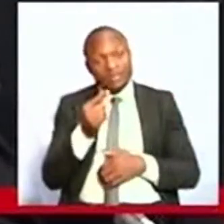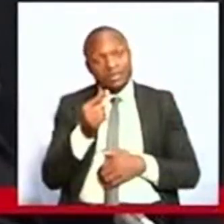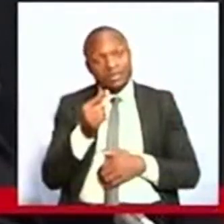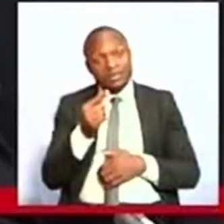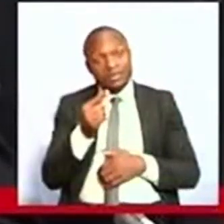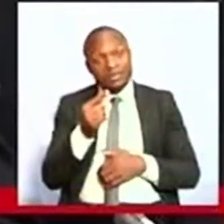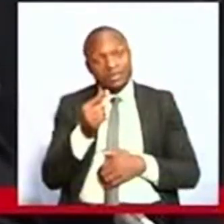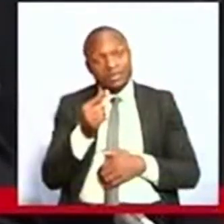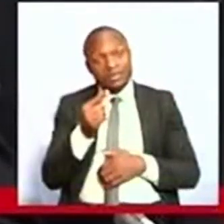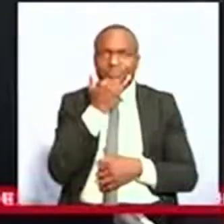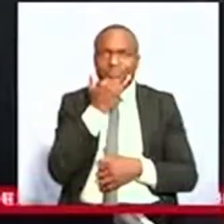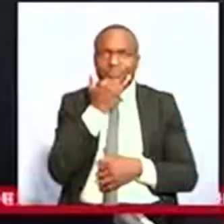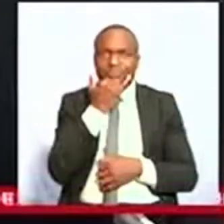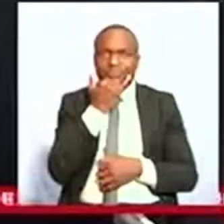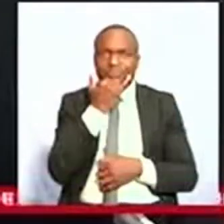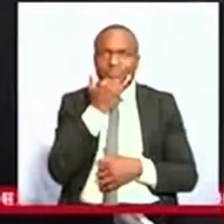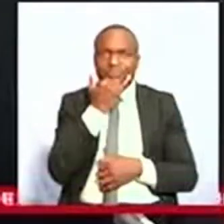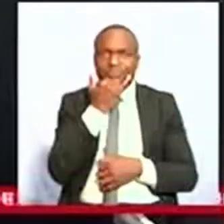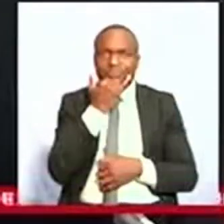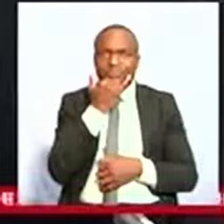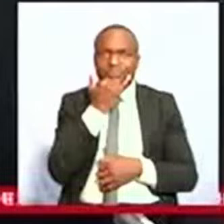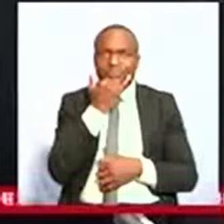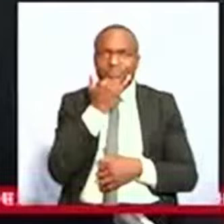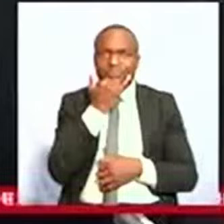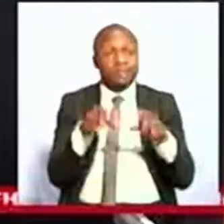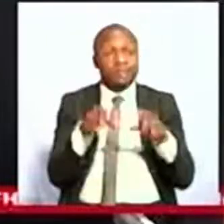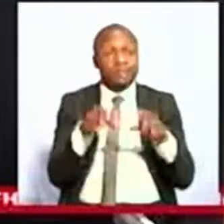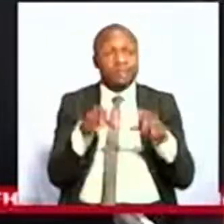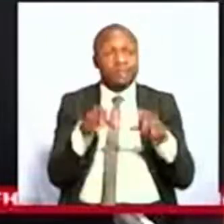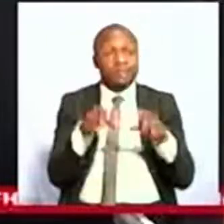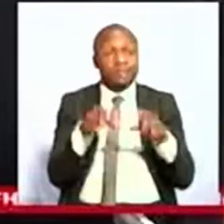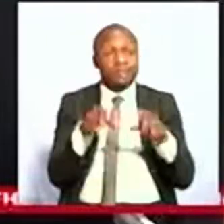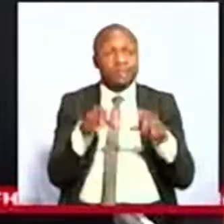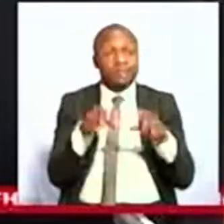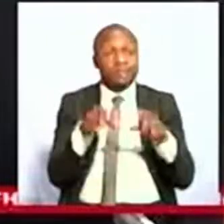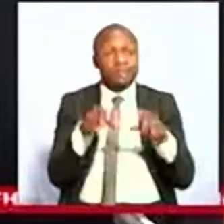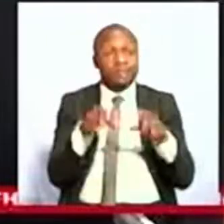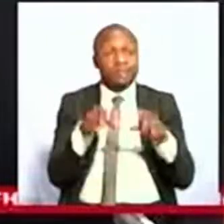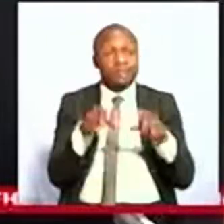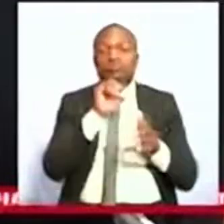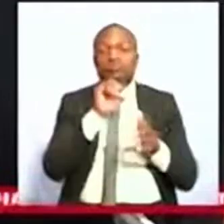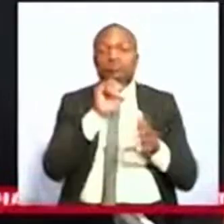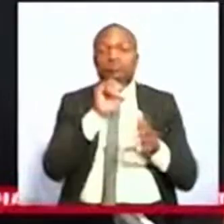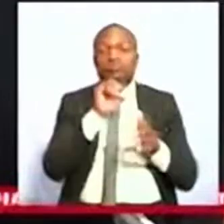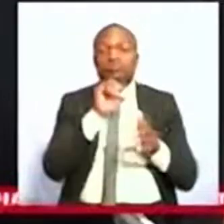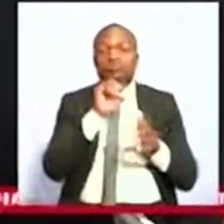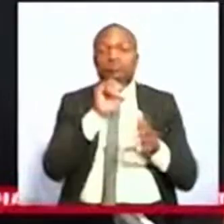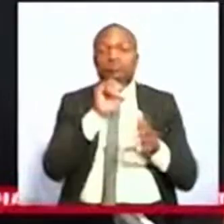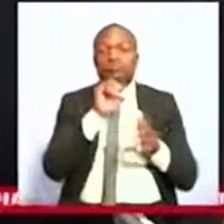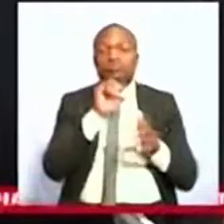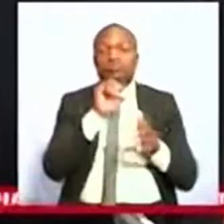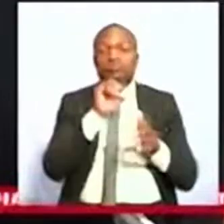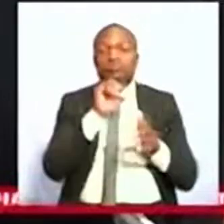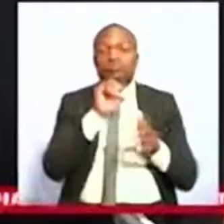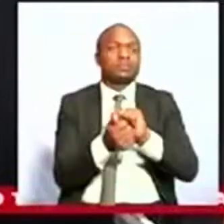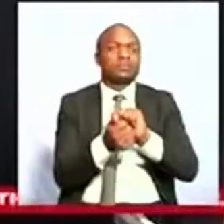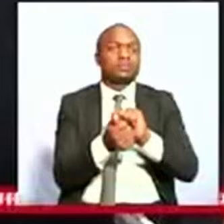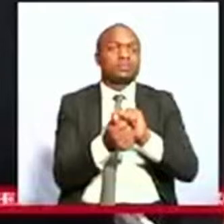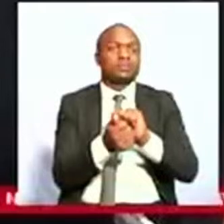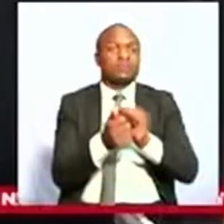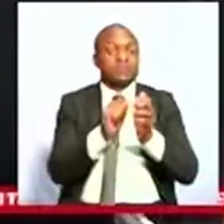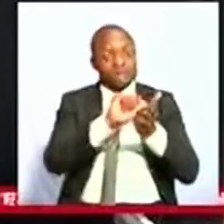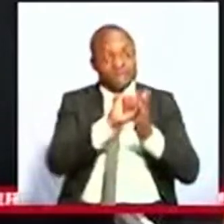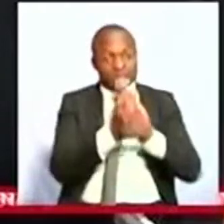protocol that if the Constitution is not amended, that